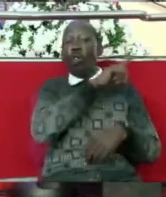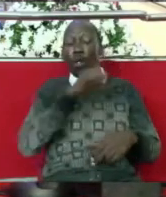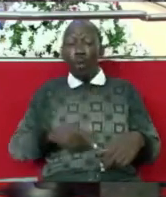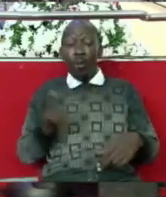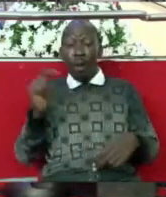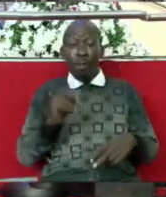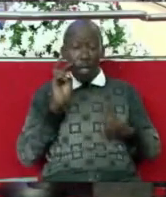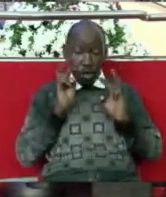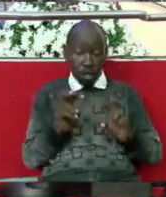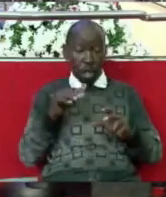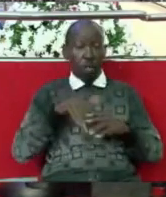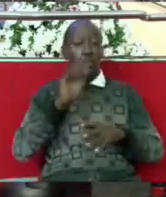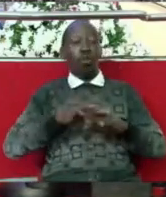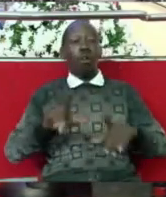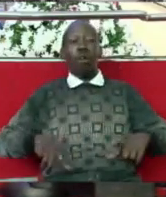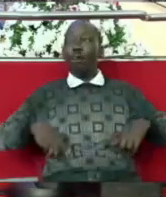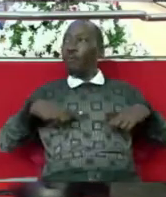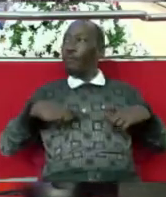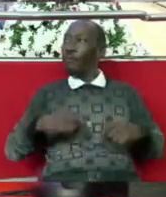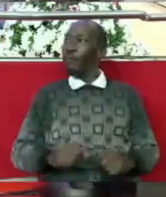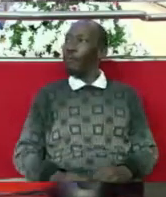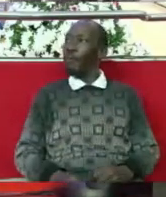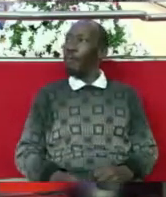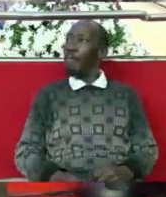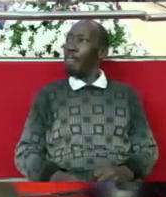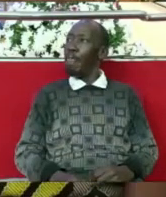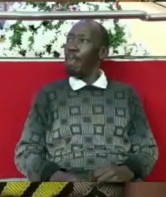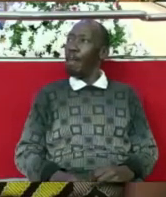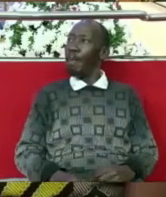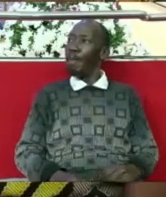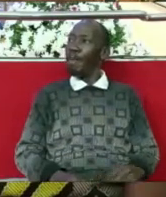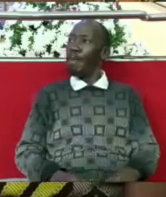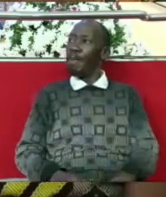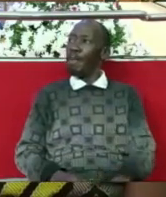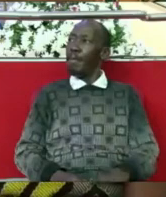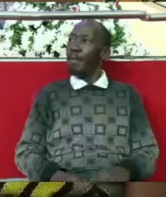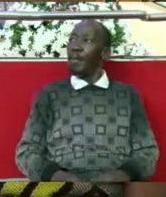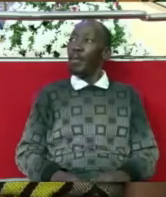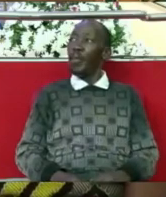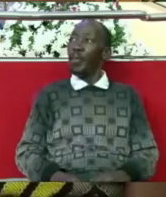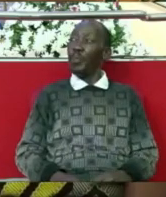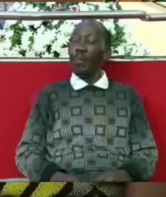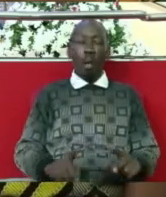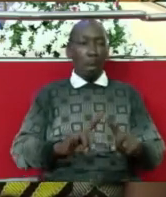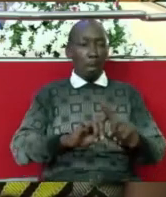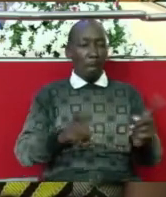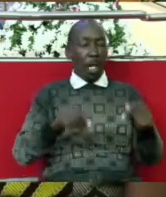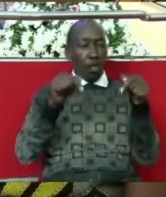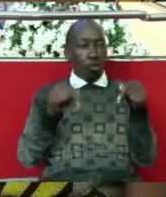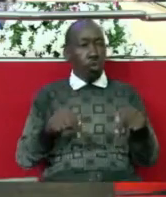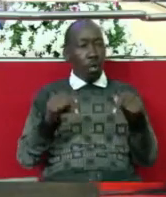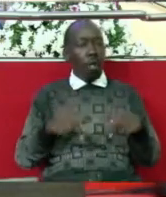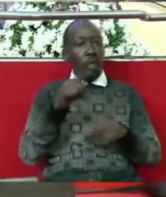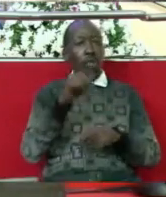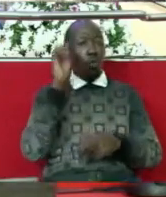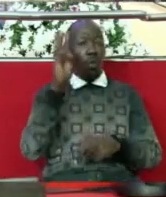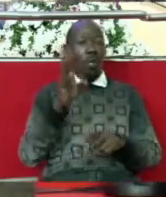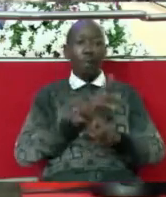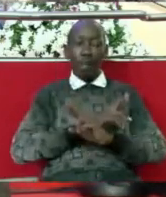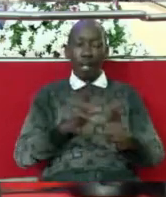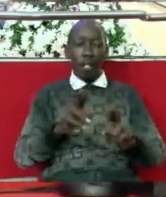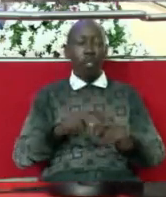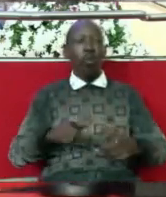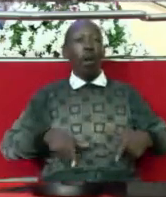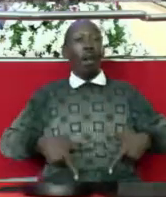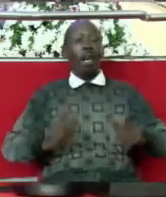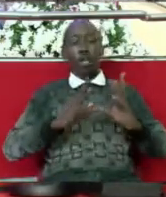check on your life. That tutangojea Mungu akuje kuangalia dhambi. But that today you will be willing to let